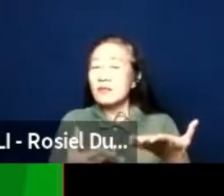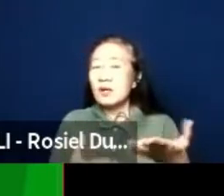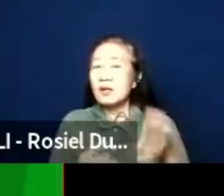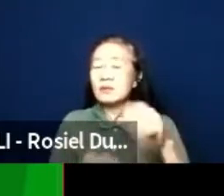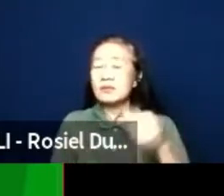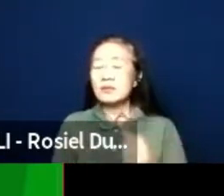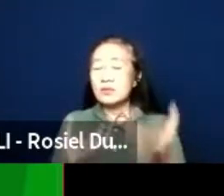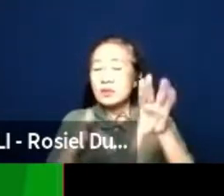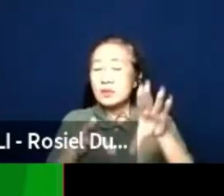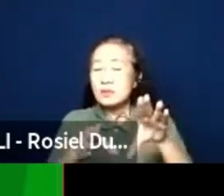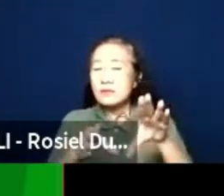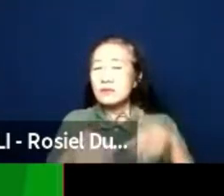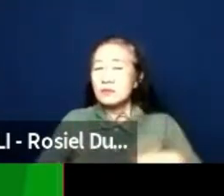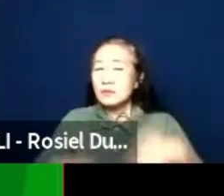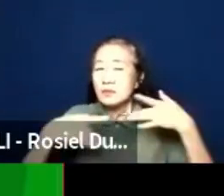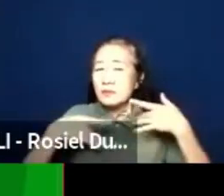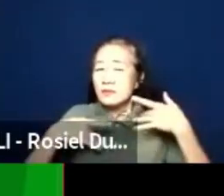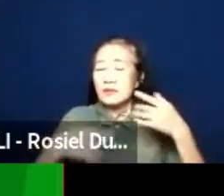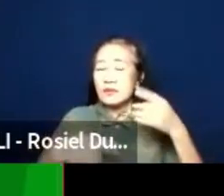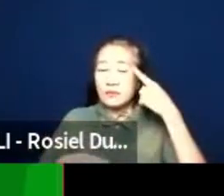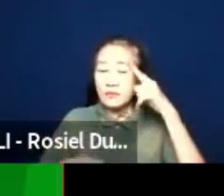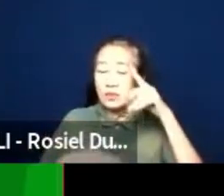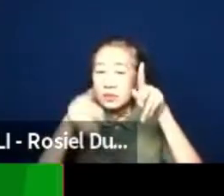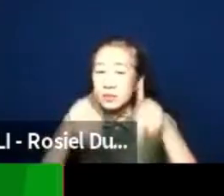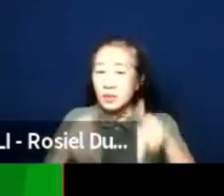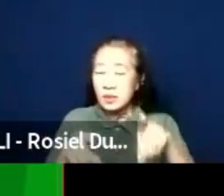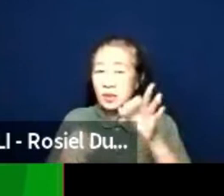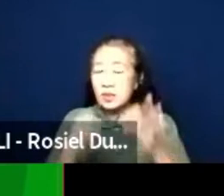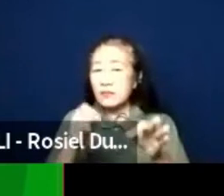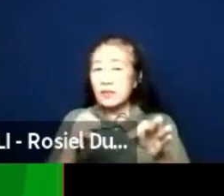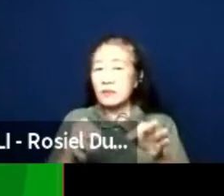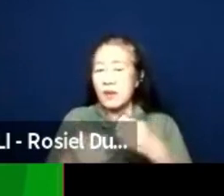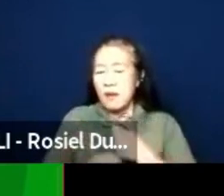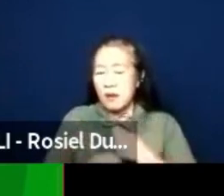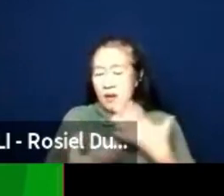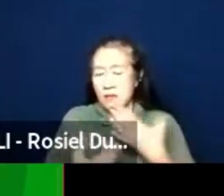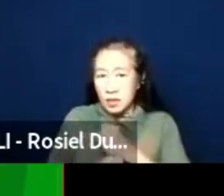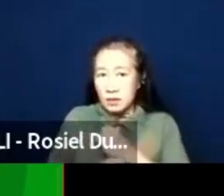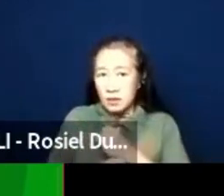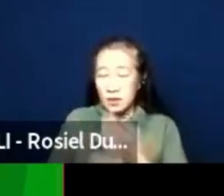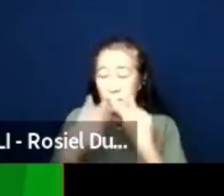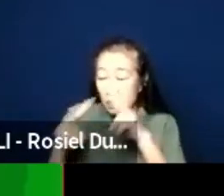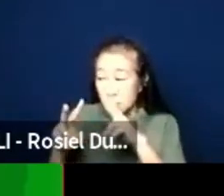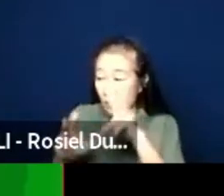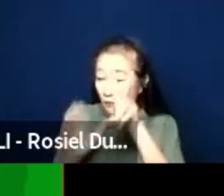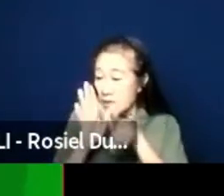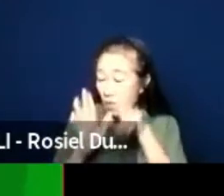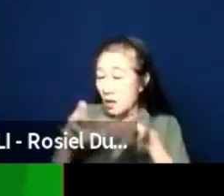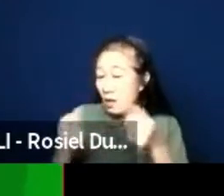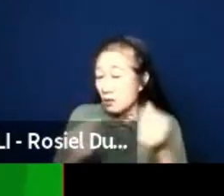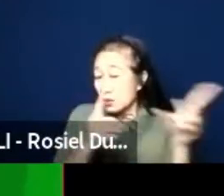or for the individual who experience a sudden cardiac arrest. Okay, now let's watch this video on how are we going to